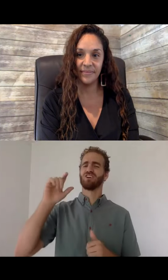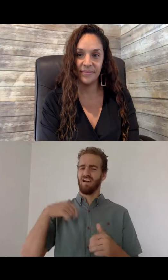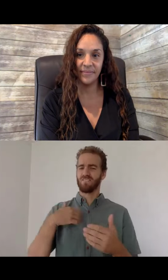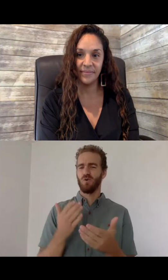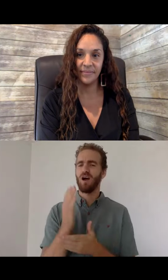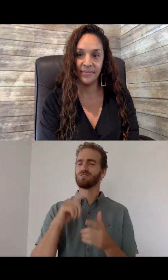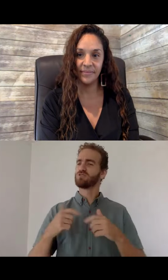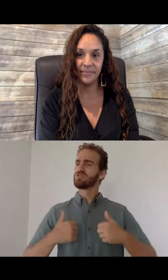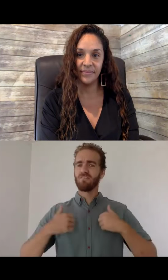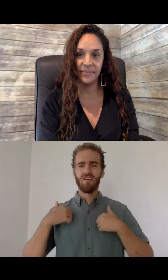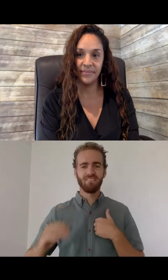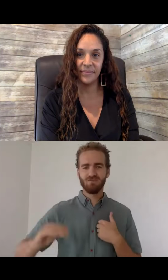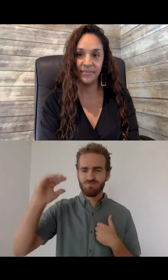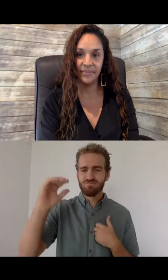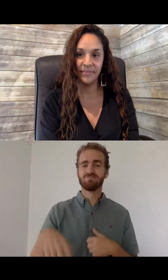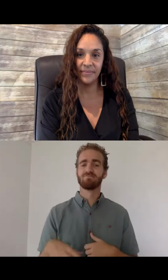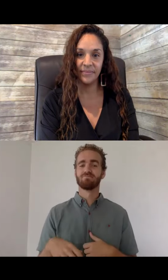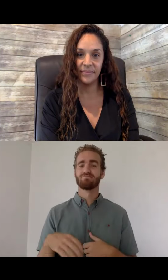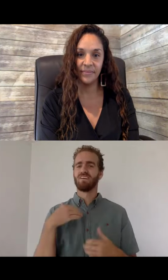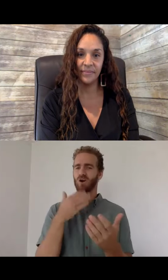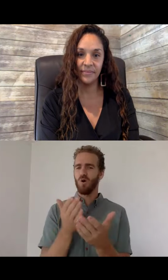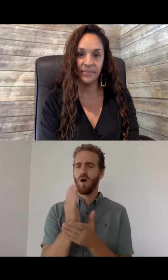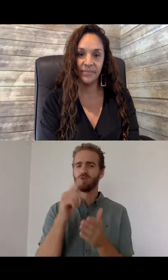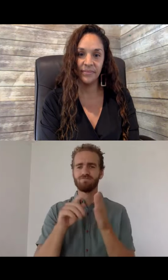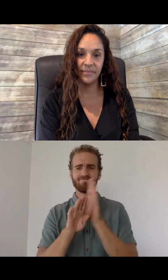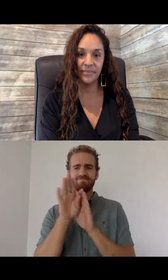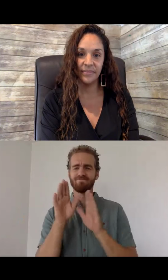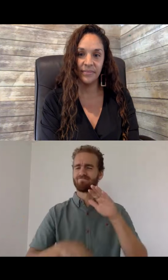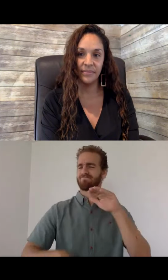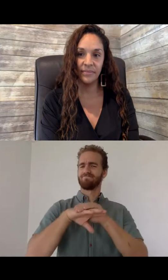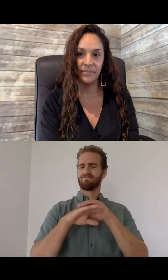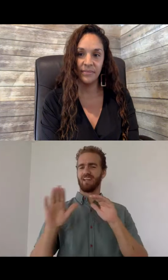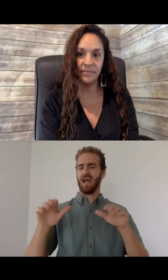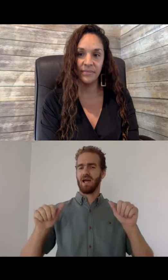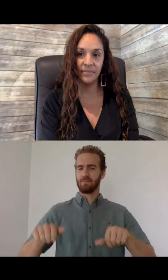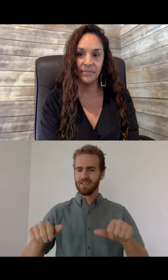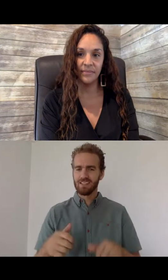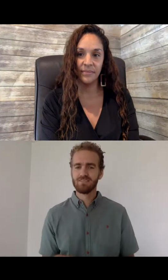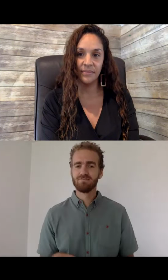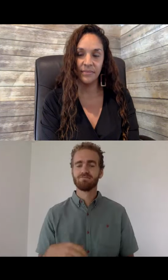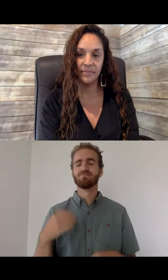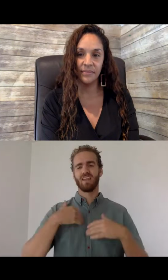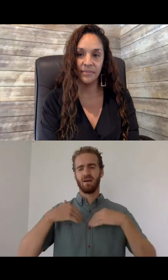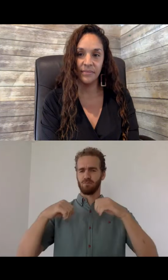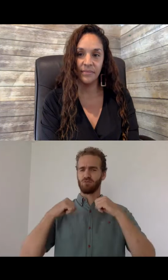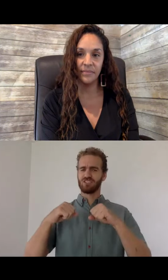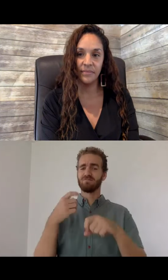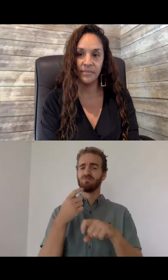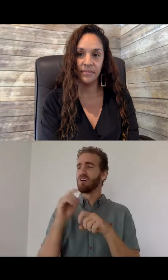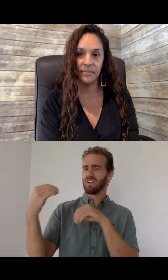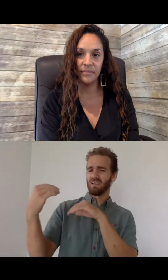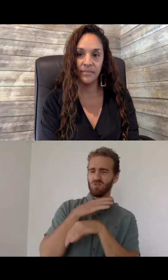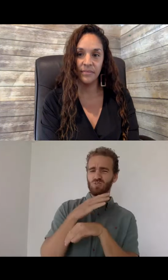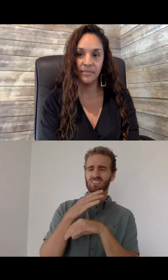Every child does have the right to survival. They do have the right to develop to their fullest